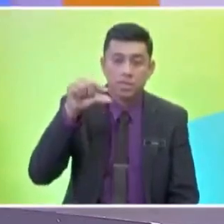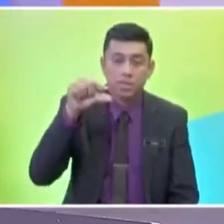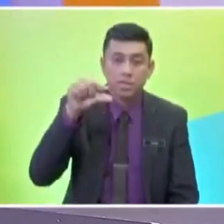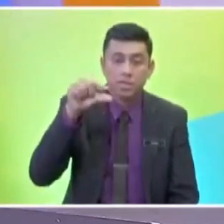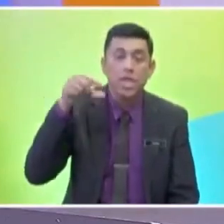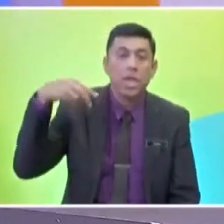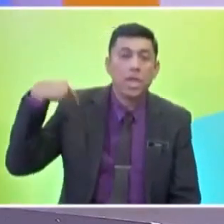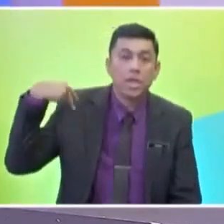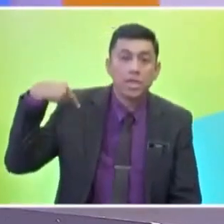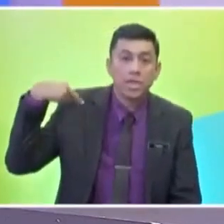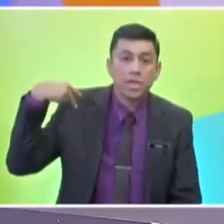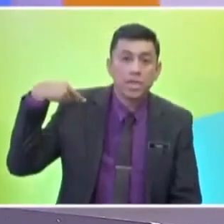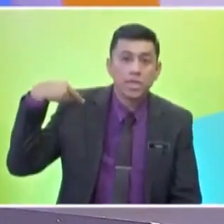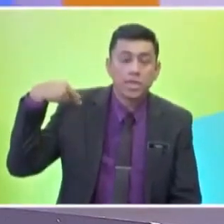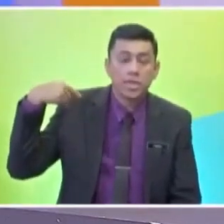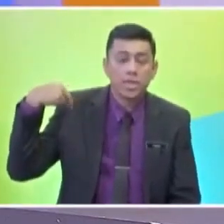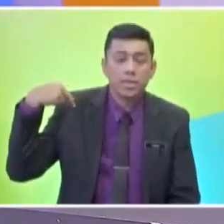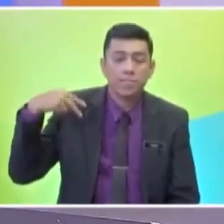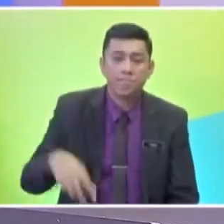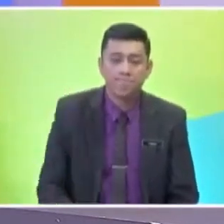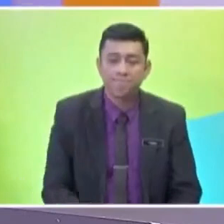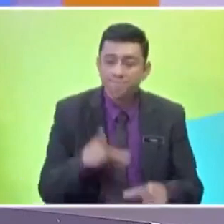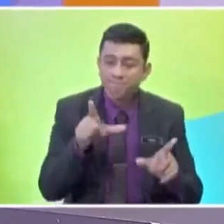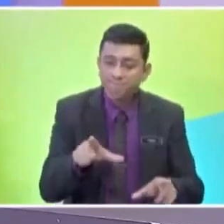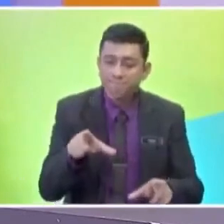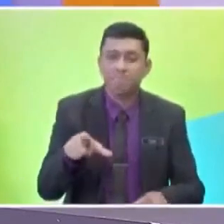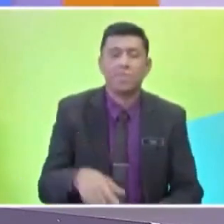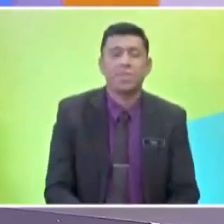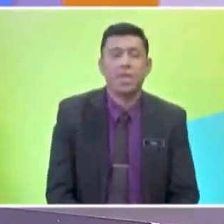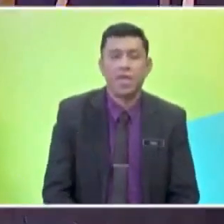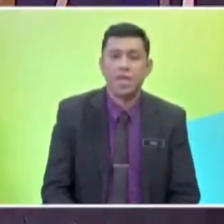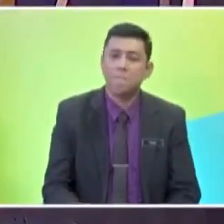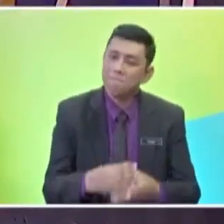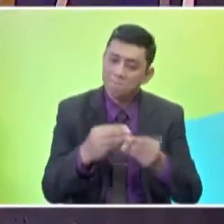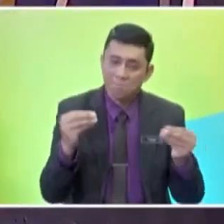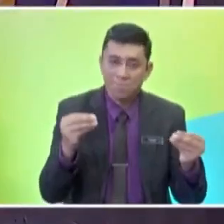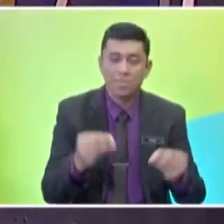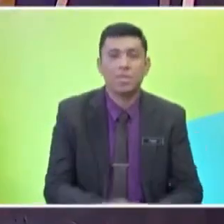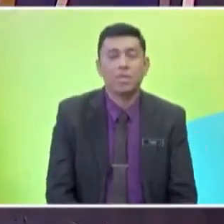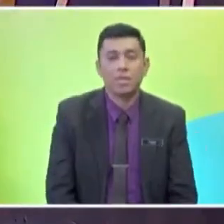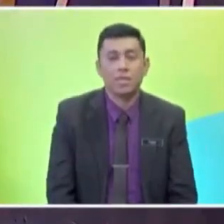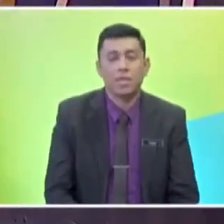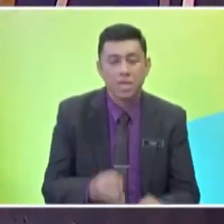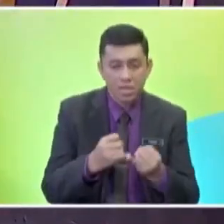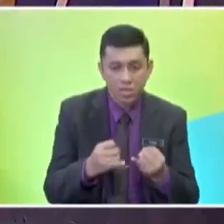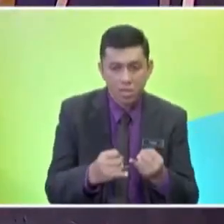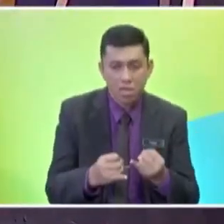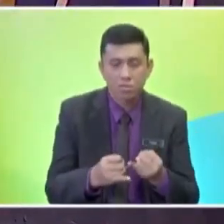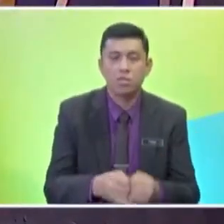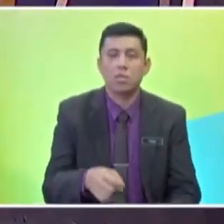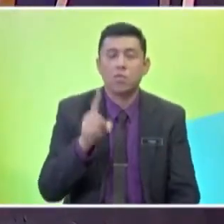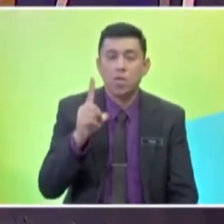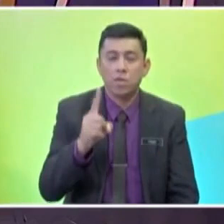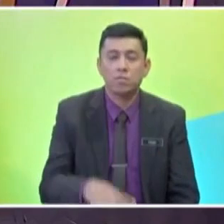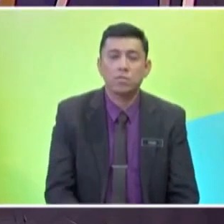Okay. I'll put here and done. Okay, very good. The last one. Okay, the last one. If